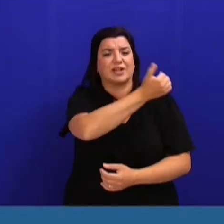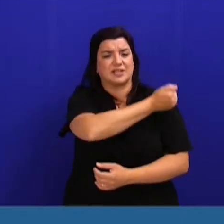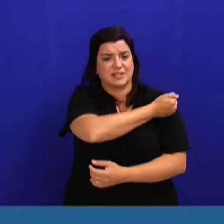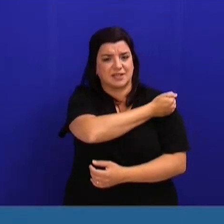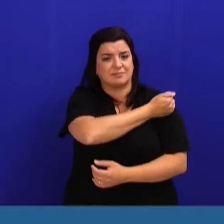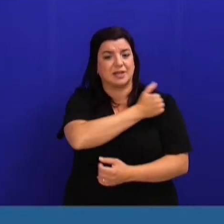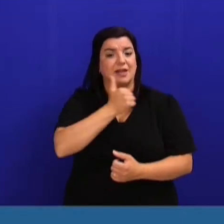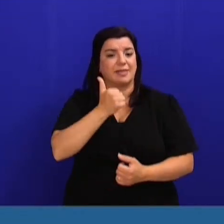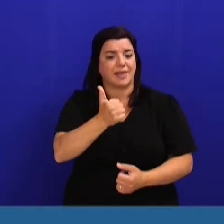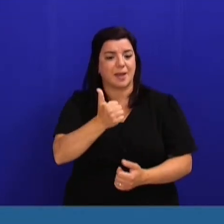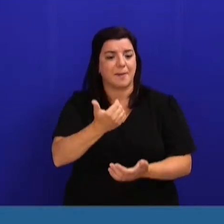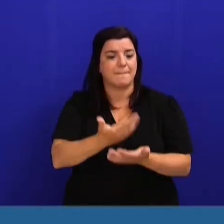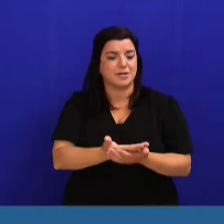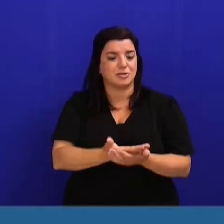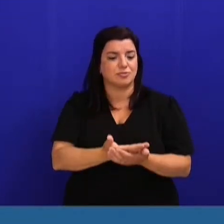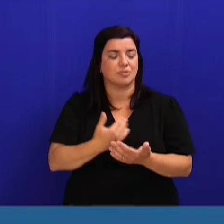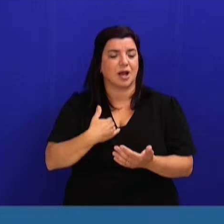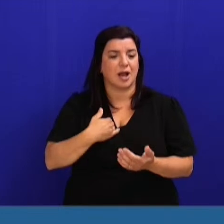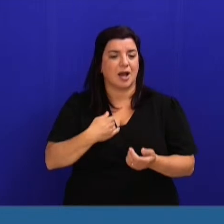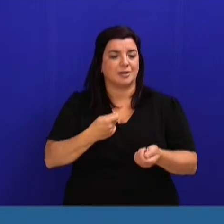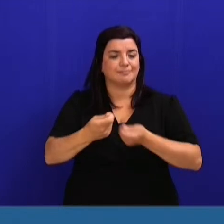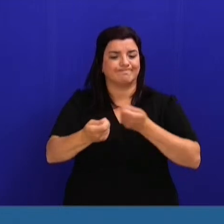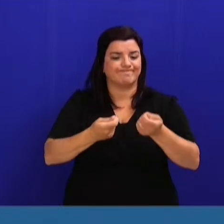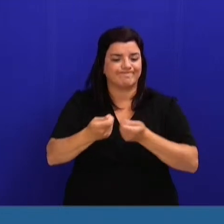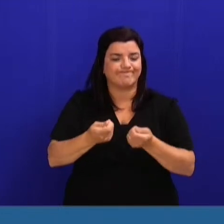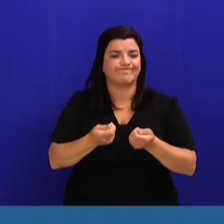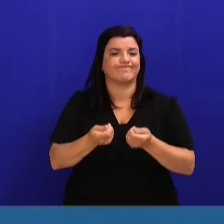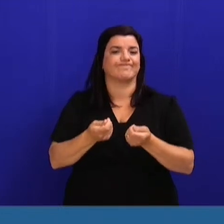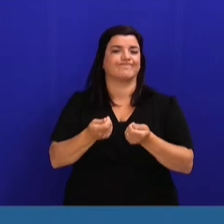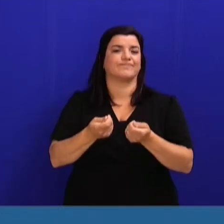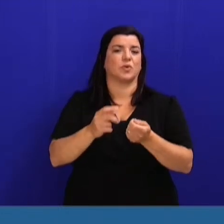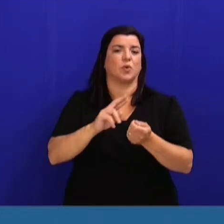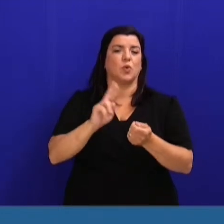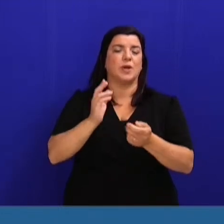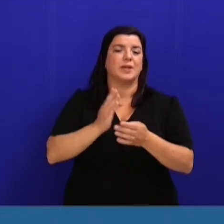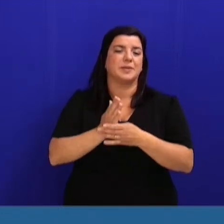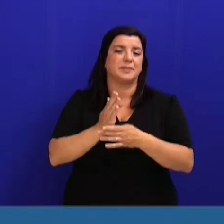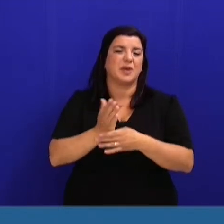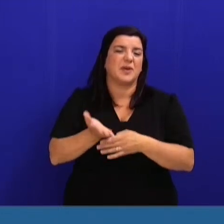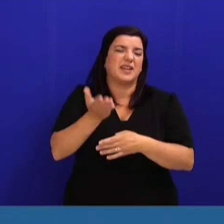il-mod naddattaw ukoll naqra normalità. Lavin Malta.